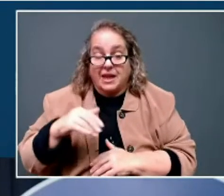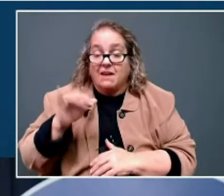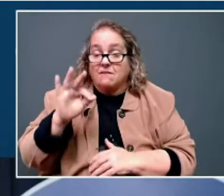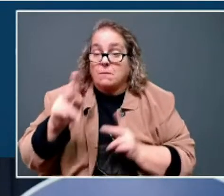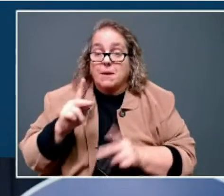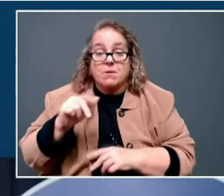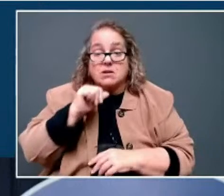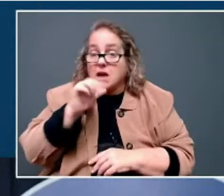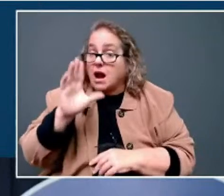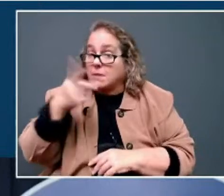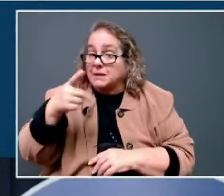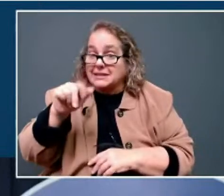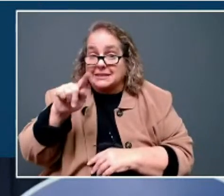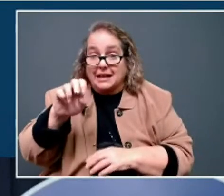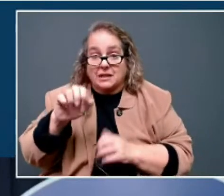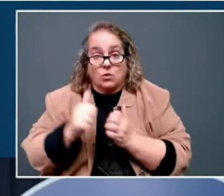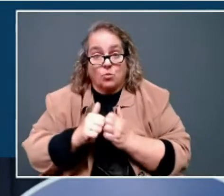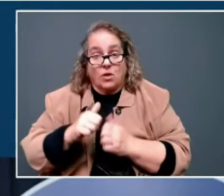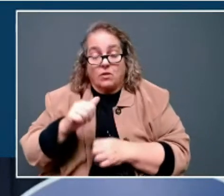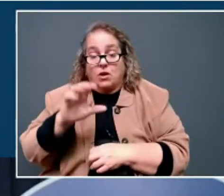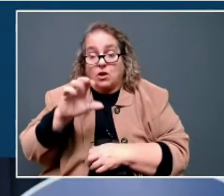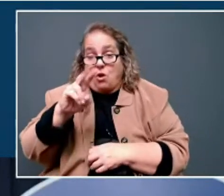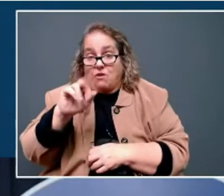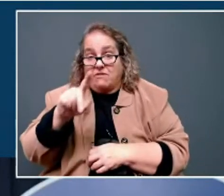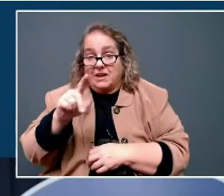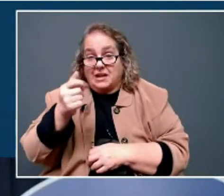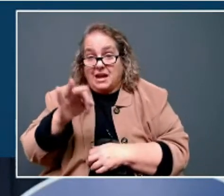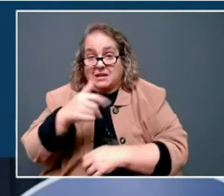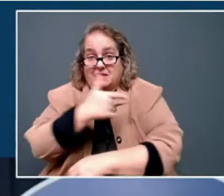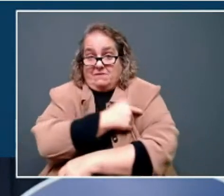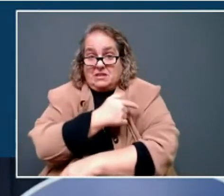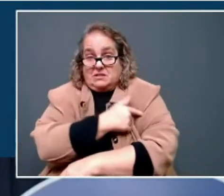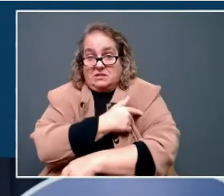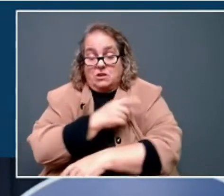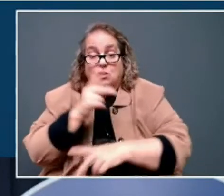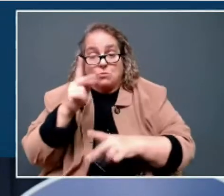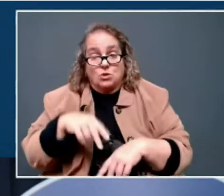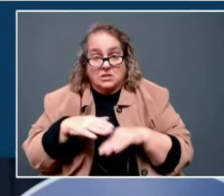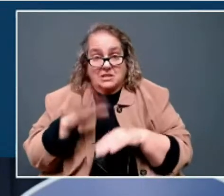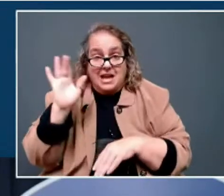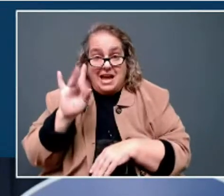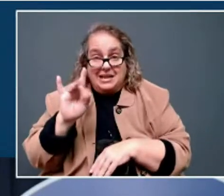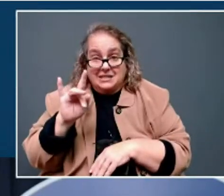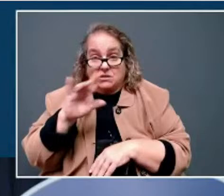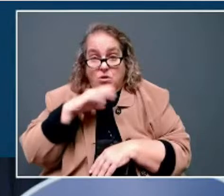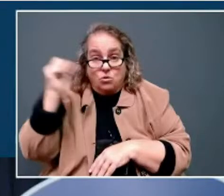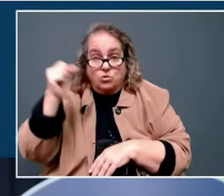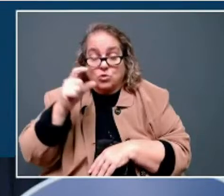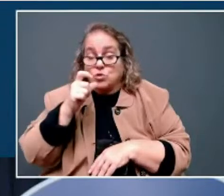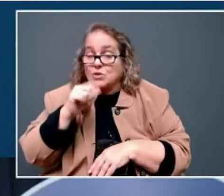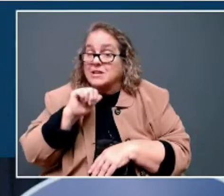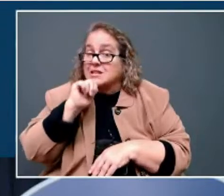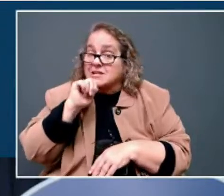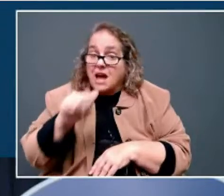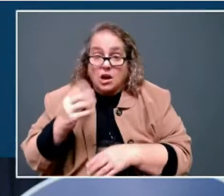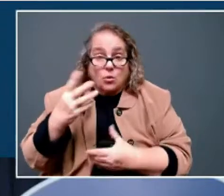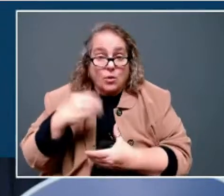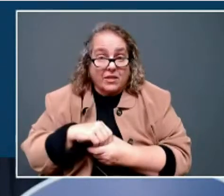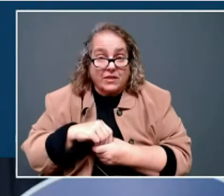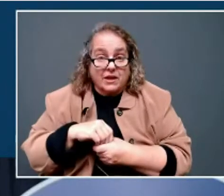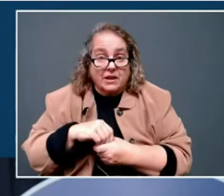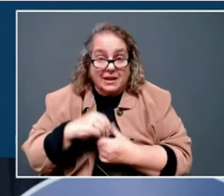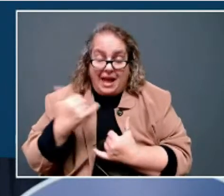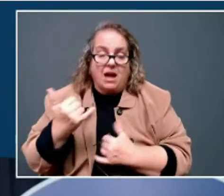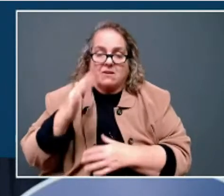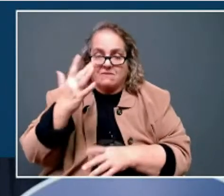their COVID-19 vaccination. So this would be persons 18 and older who either are not within now it's 5 months,